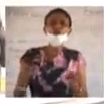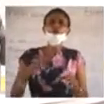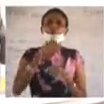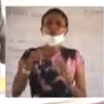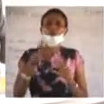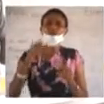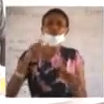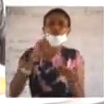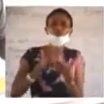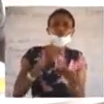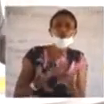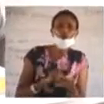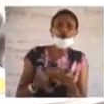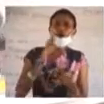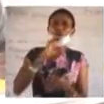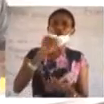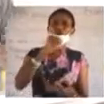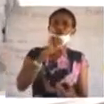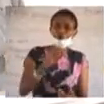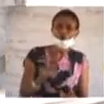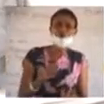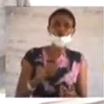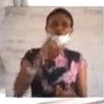drug. Because most often,